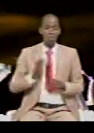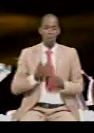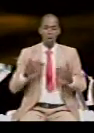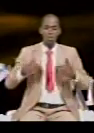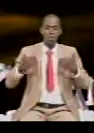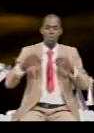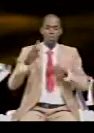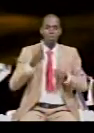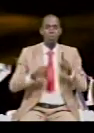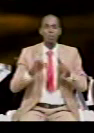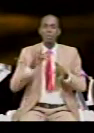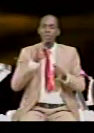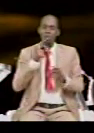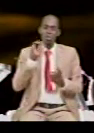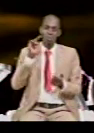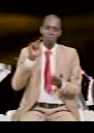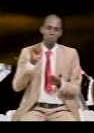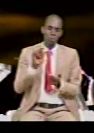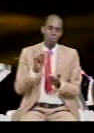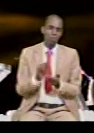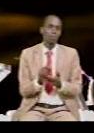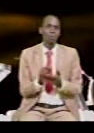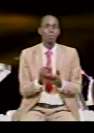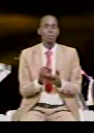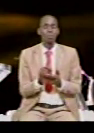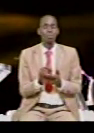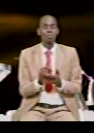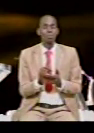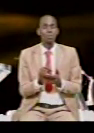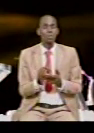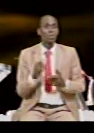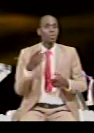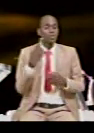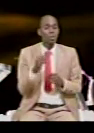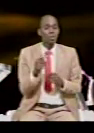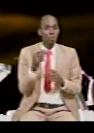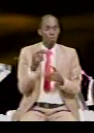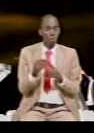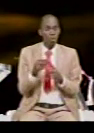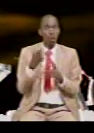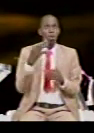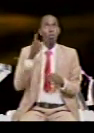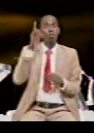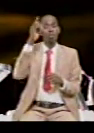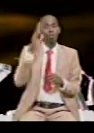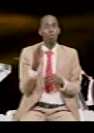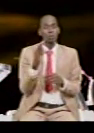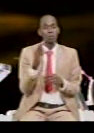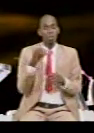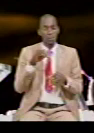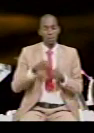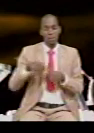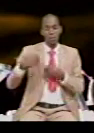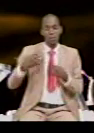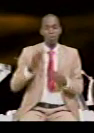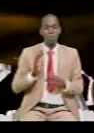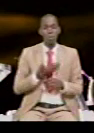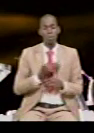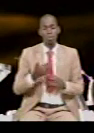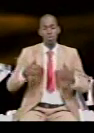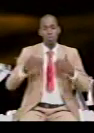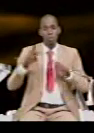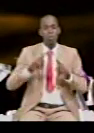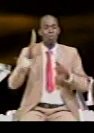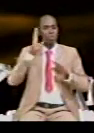them victory. In the heart of adults, will give us victory. The word of God, verse 10, with my whole